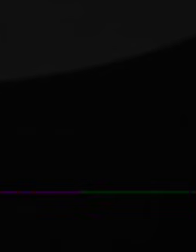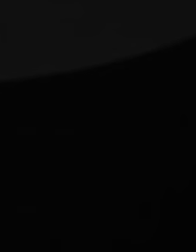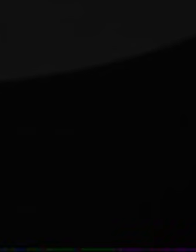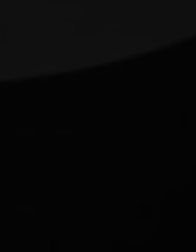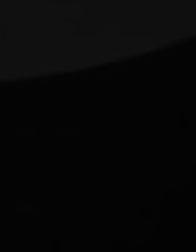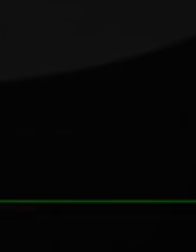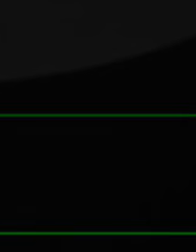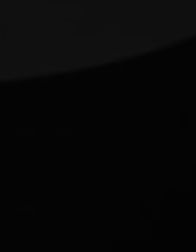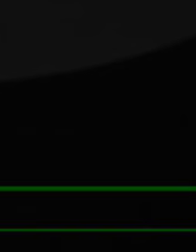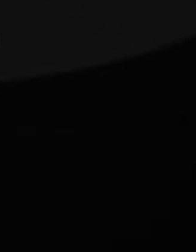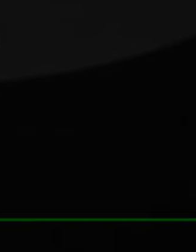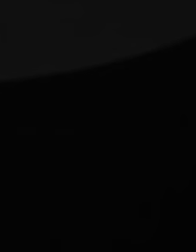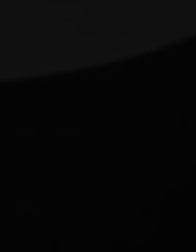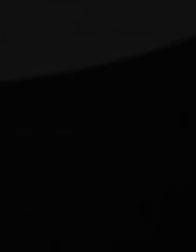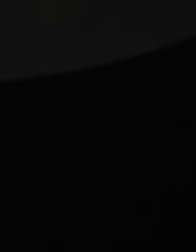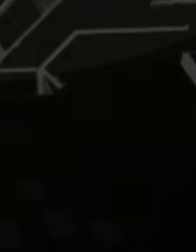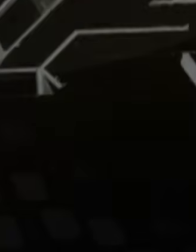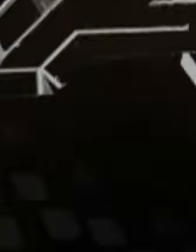e fase.